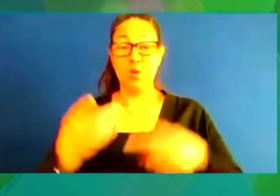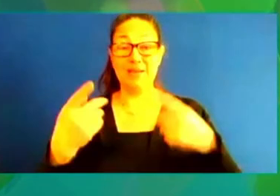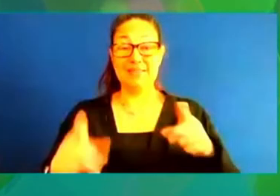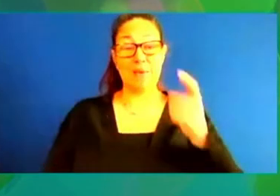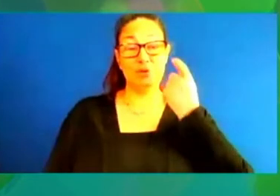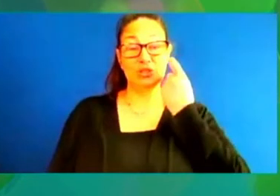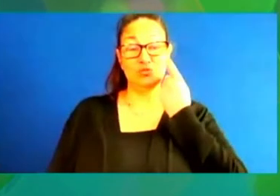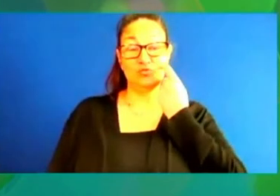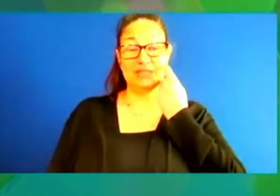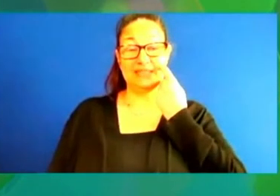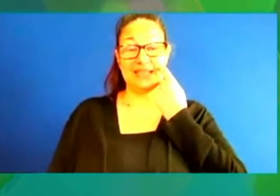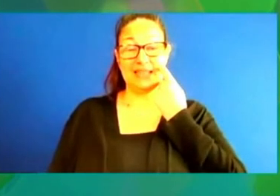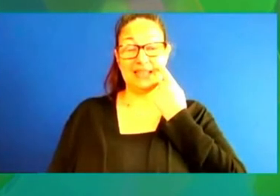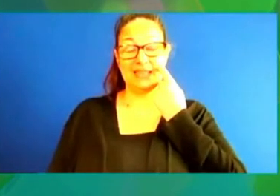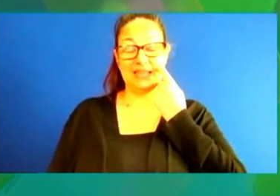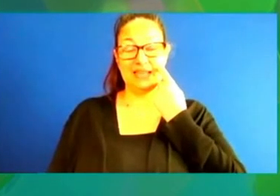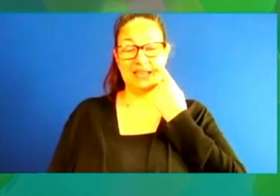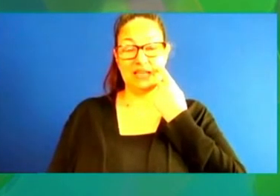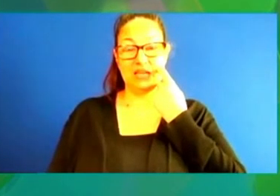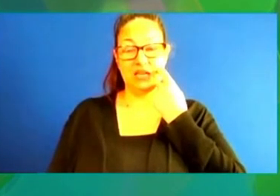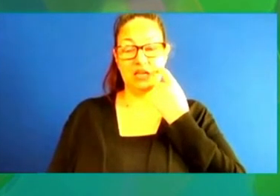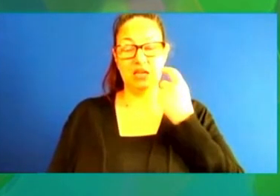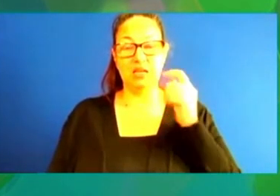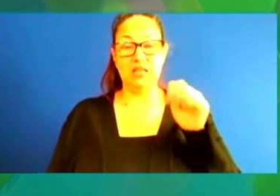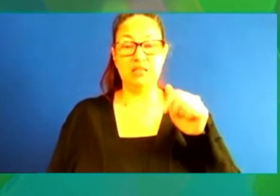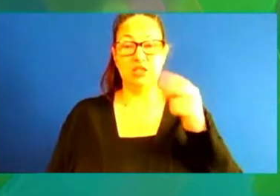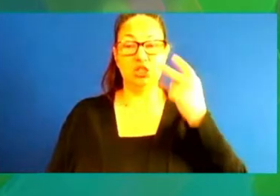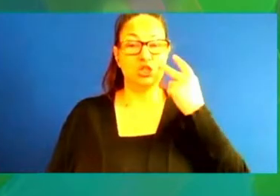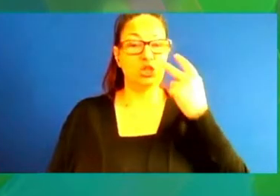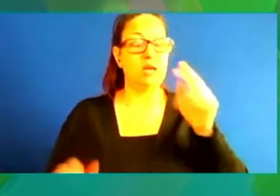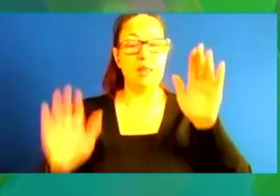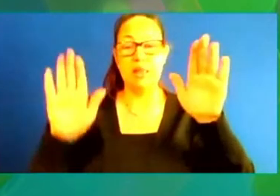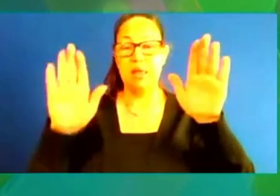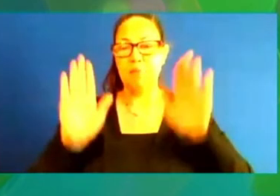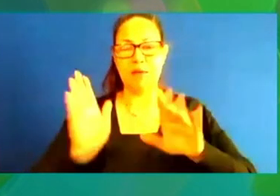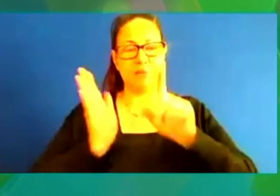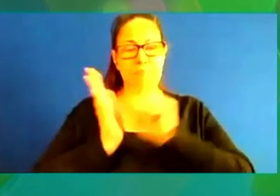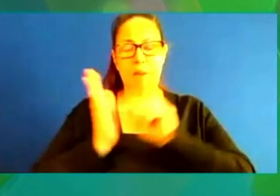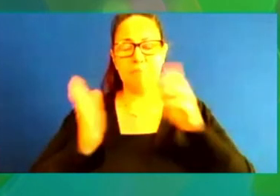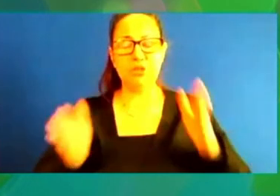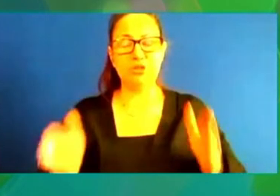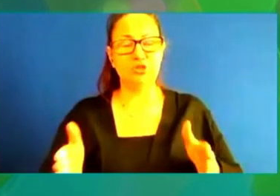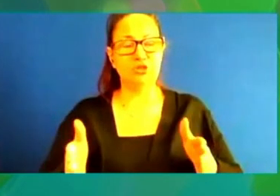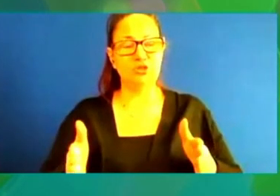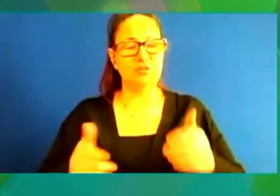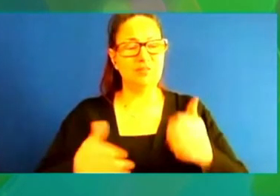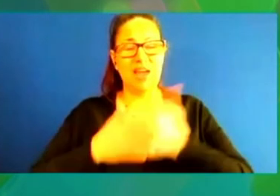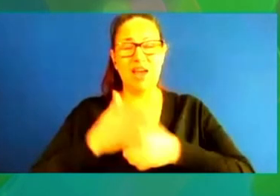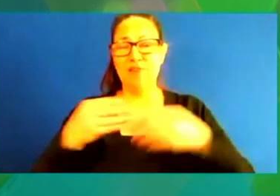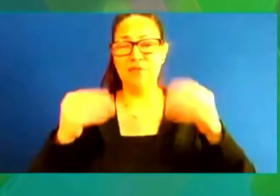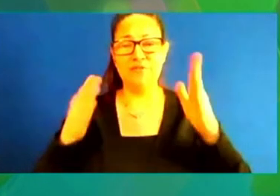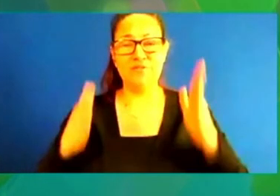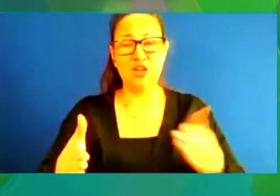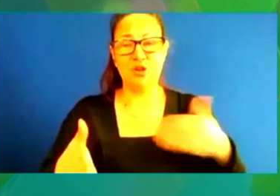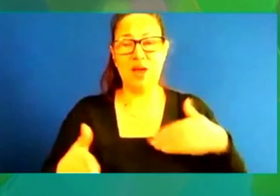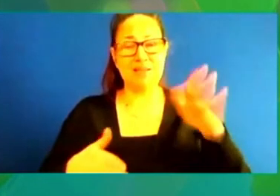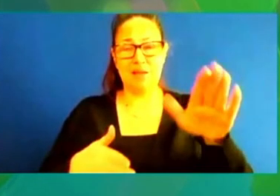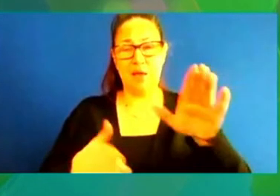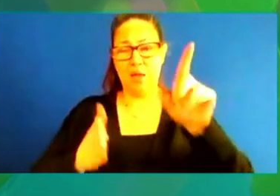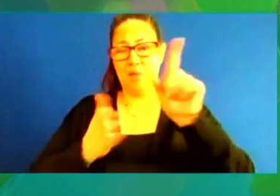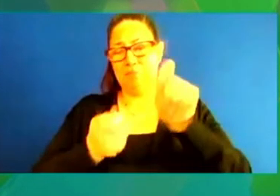recently, and this is actually on top of just looking at the amazing publishers that we work with, the vendors, every vendor is a publisher, right? Every vendor has like a